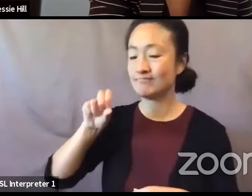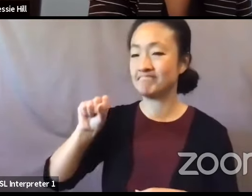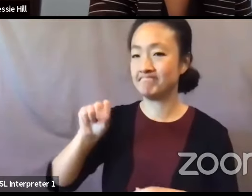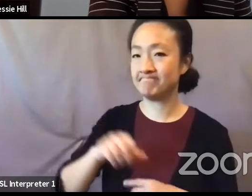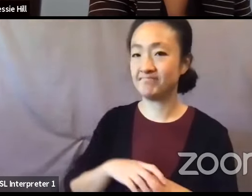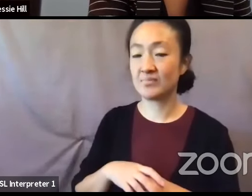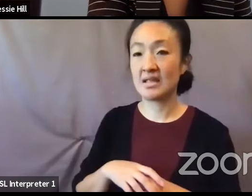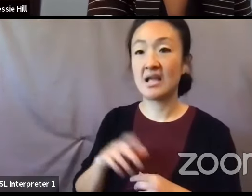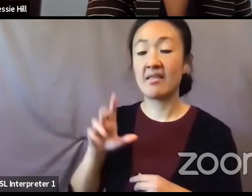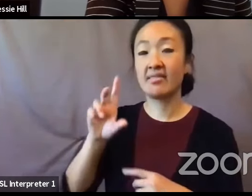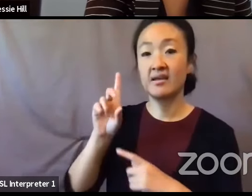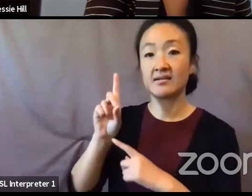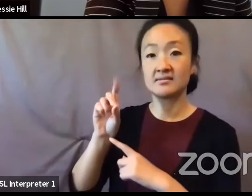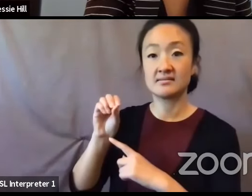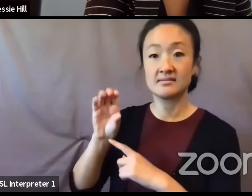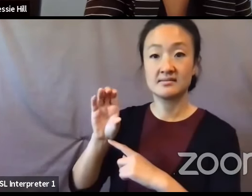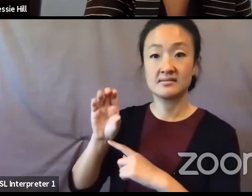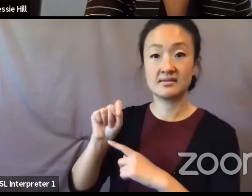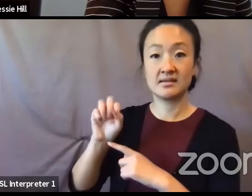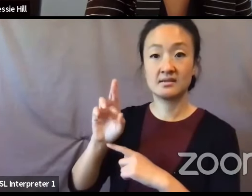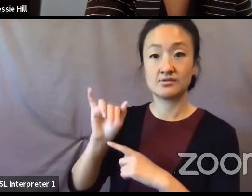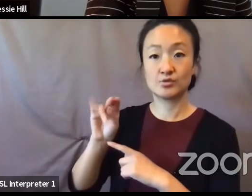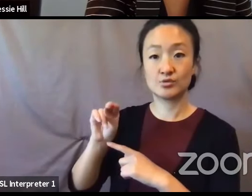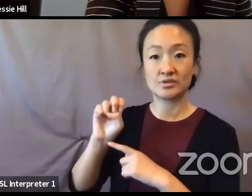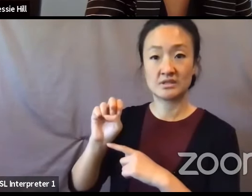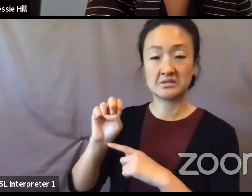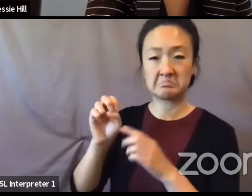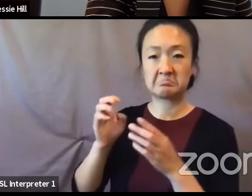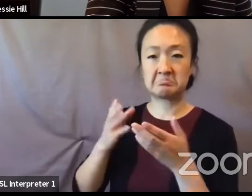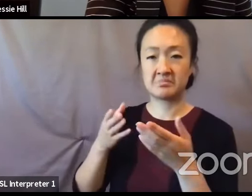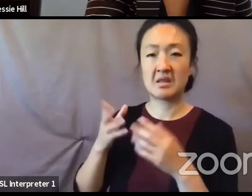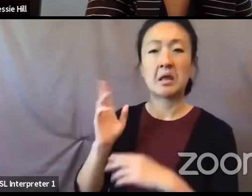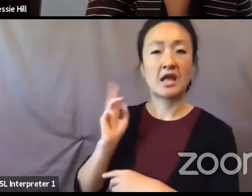The doctrine generally and the